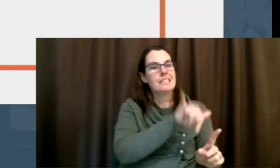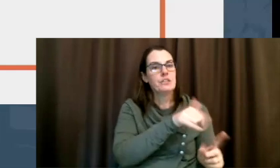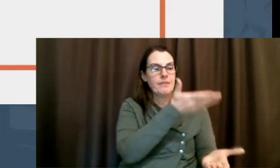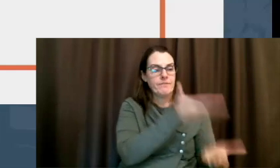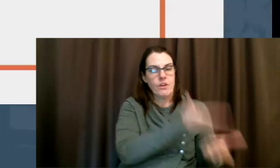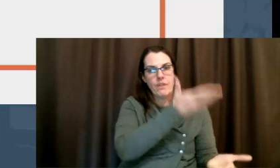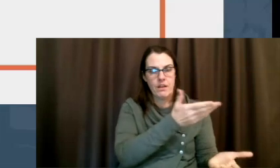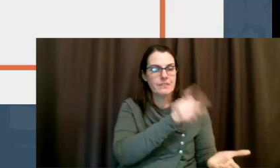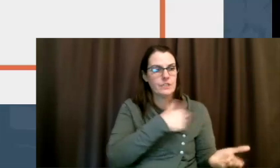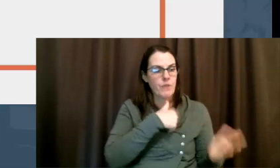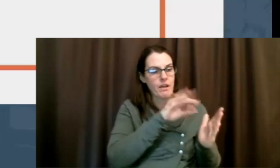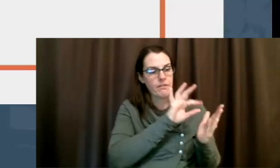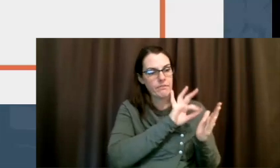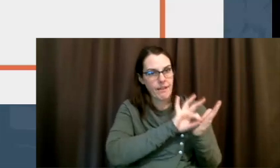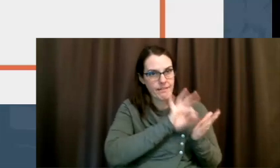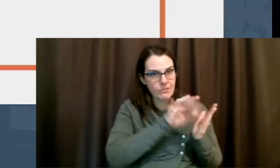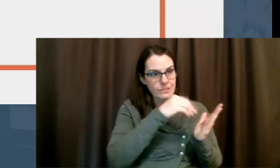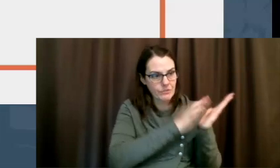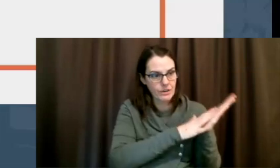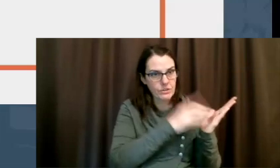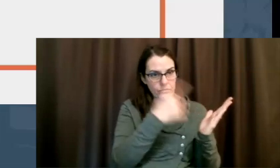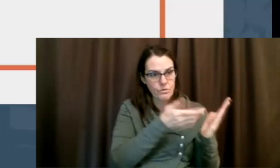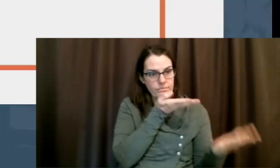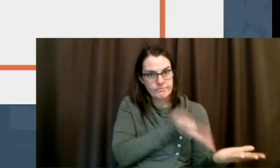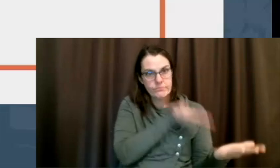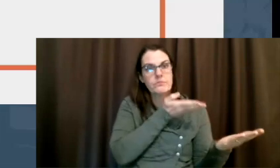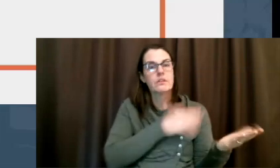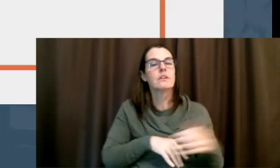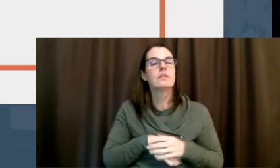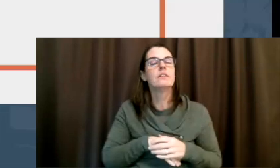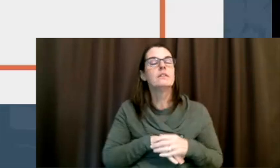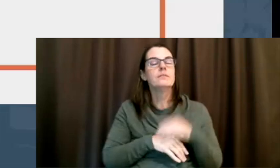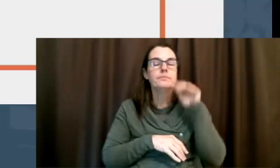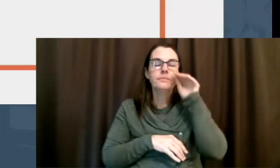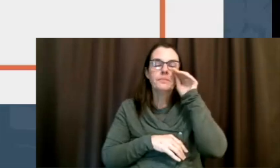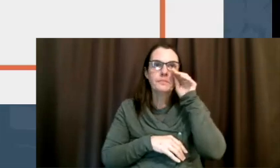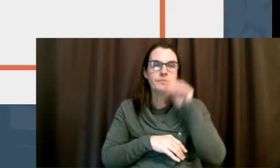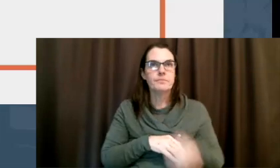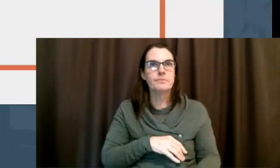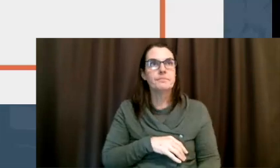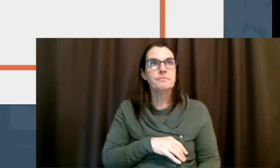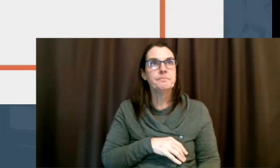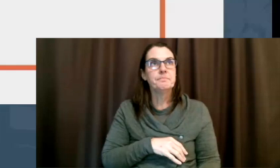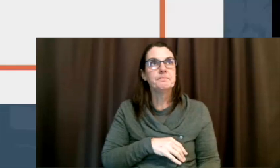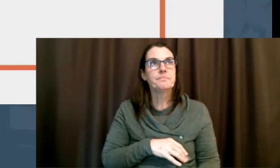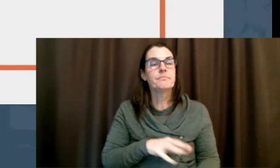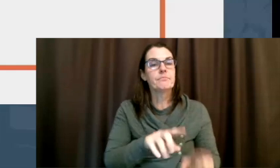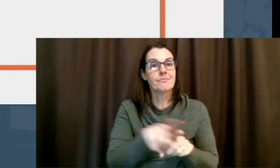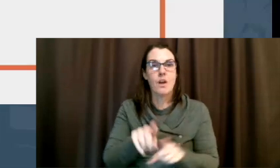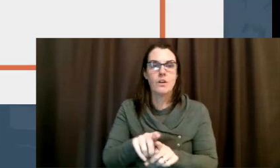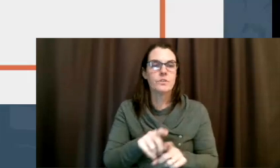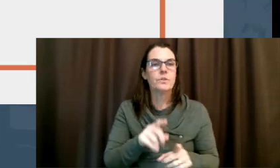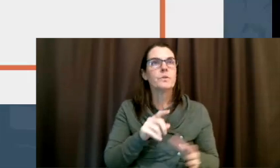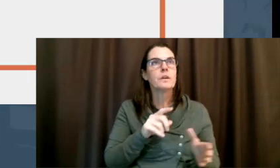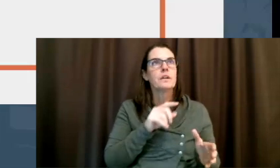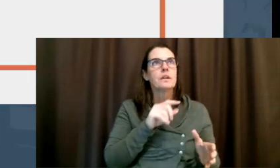records to substantiate them. They need to be not included as match or as